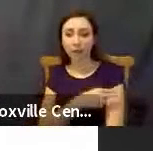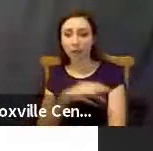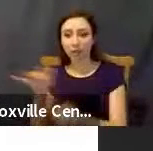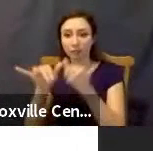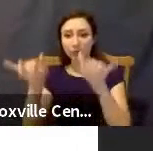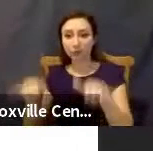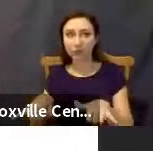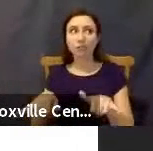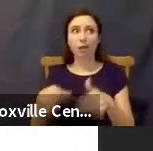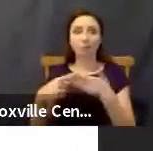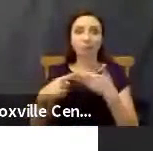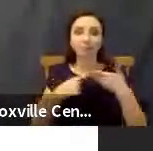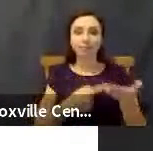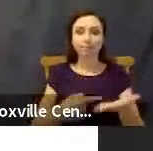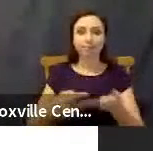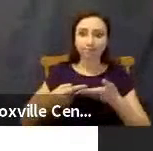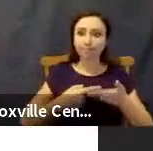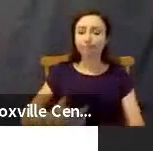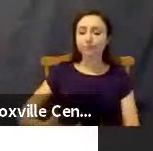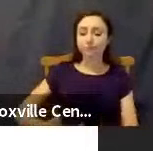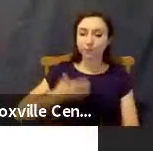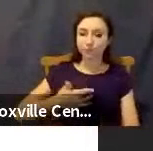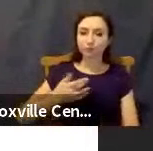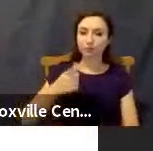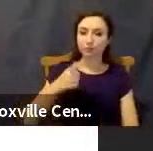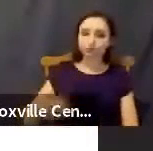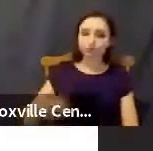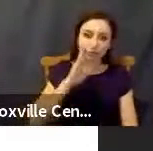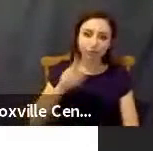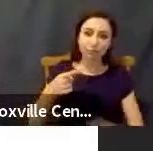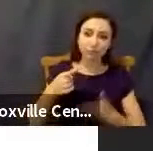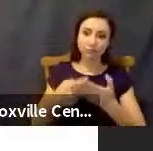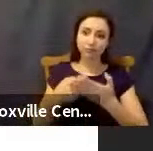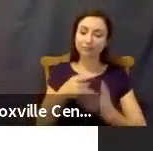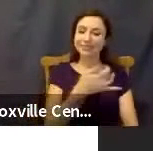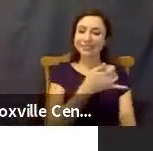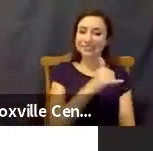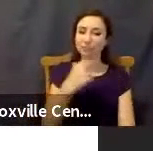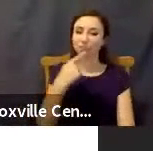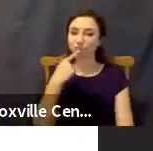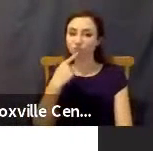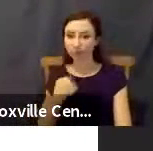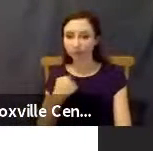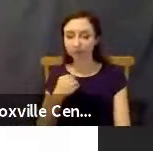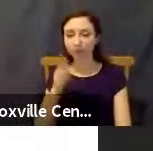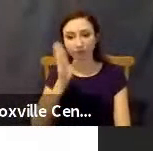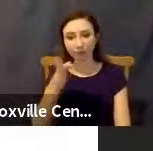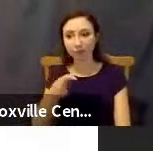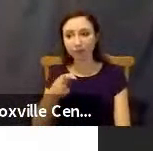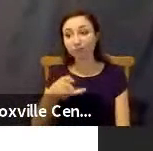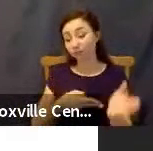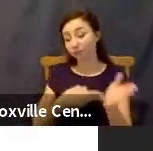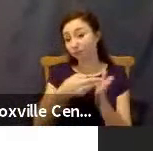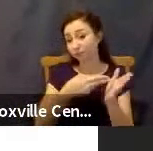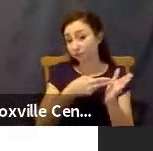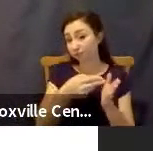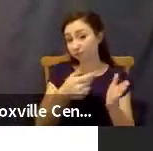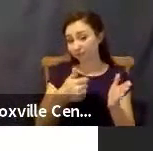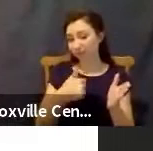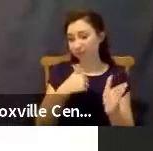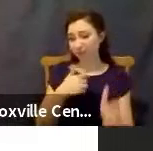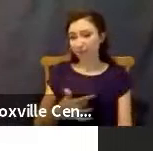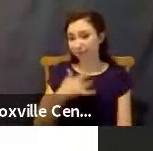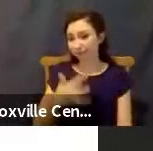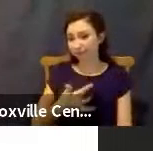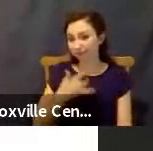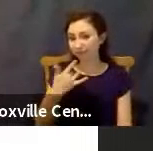that, I mean, I think they're going to be talking about yellow and red. And honestly, what I also have a sense of is